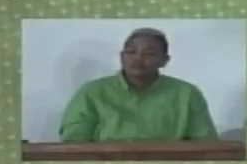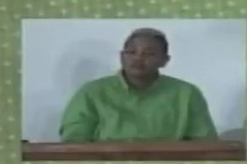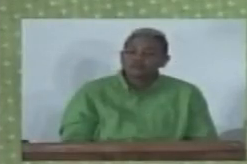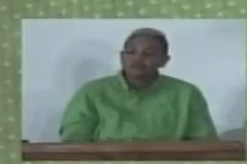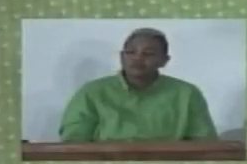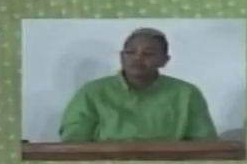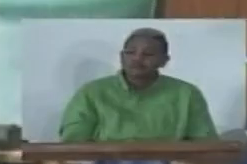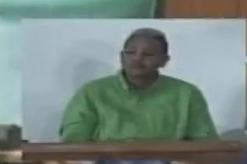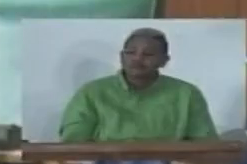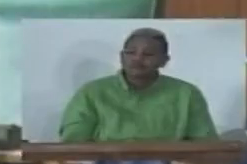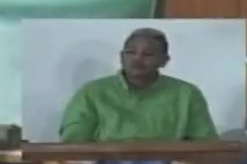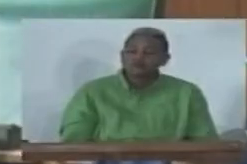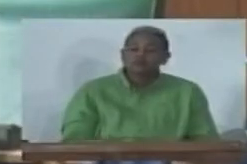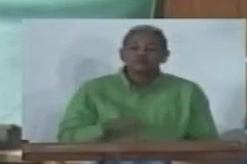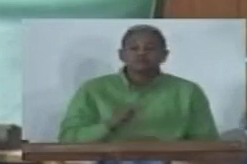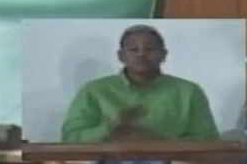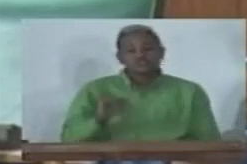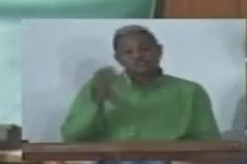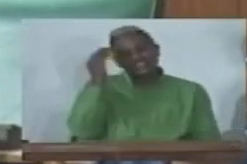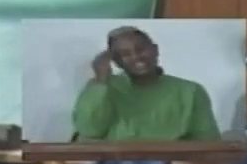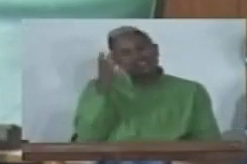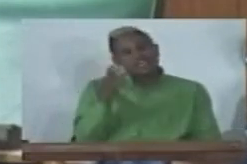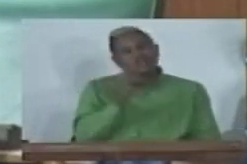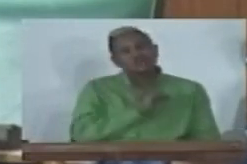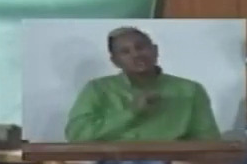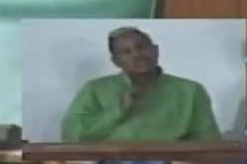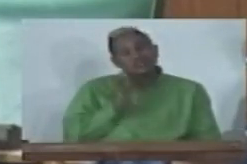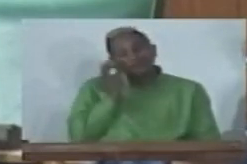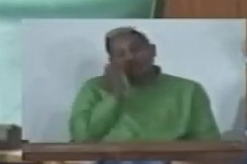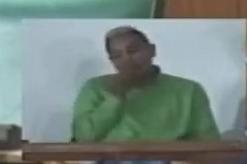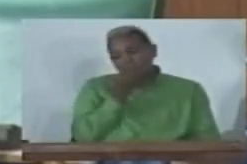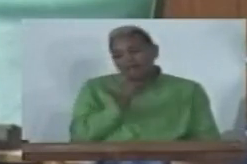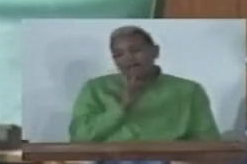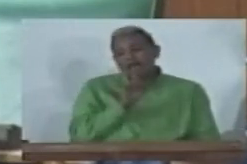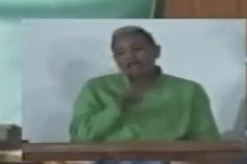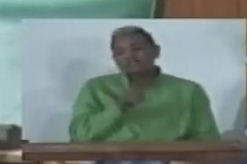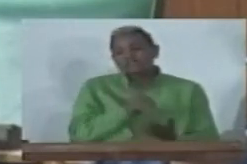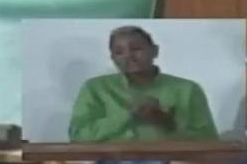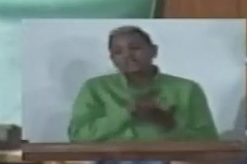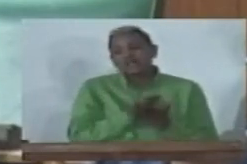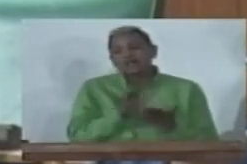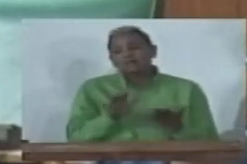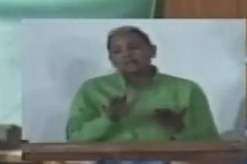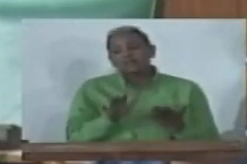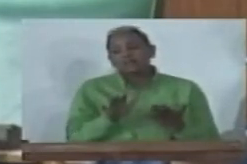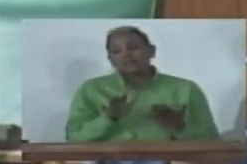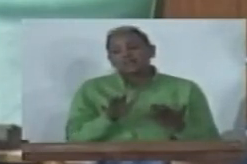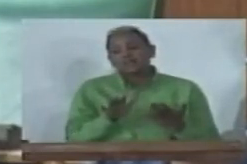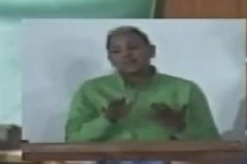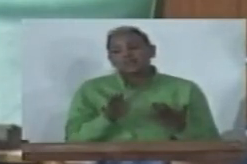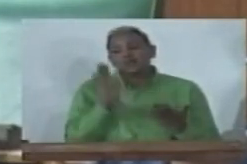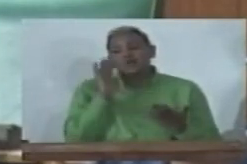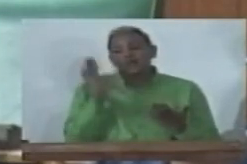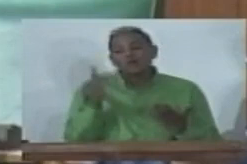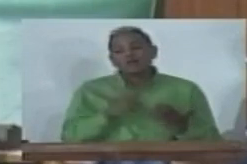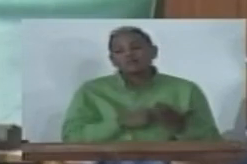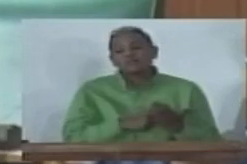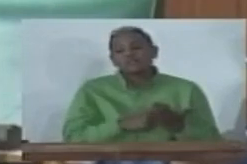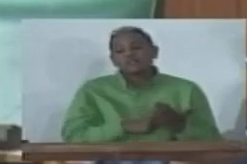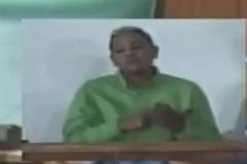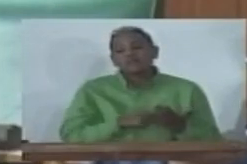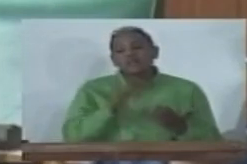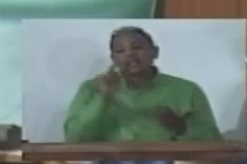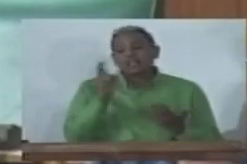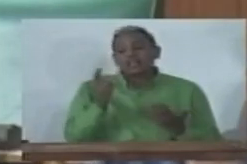colleague, Senator Morris, that the answers have been tabled and they will be deliberated at a later